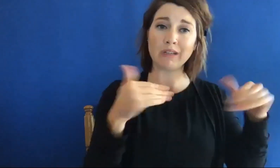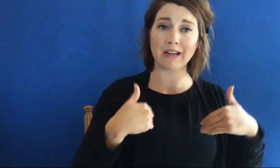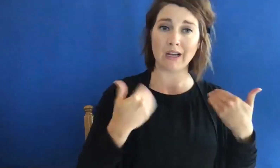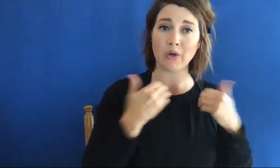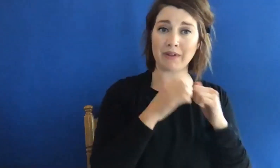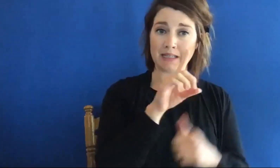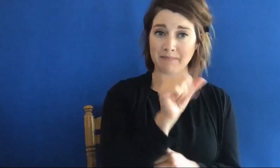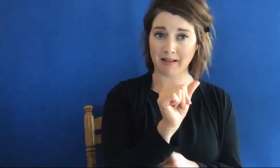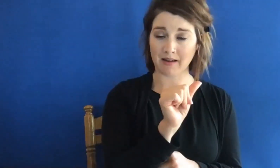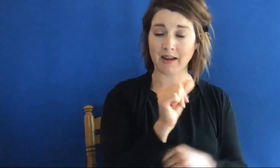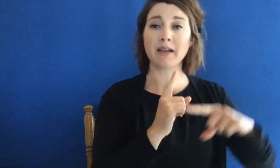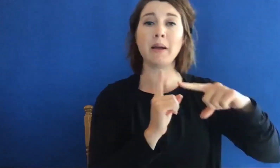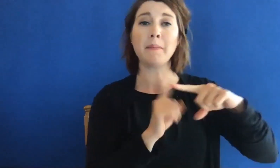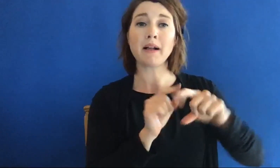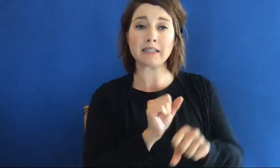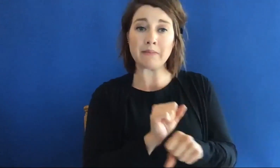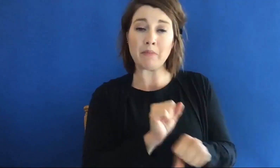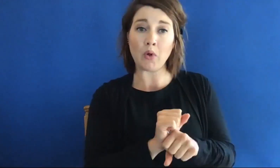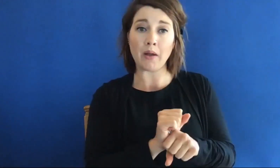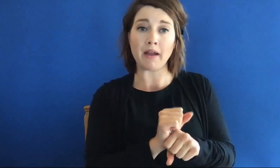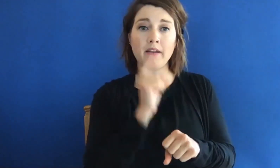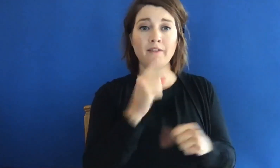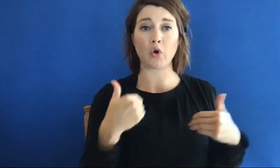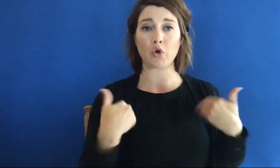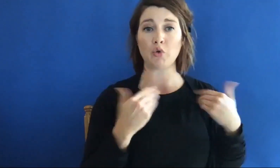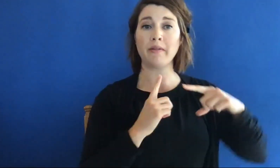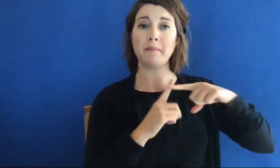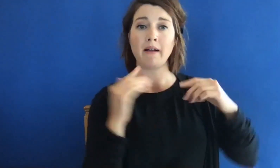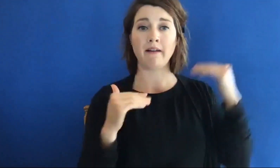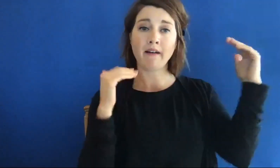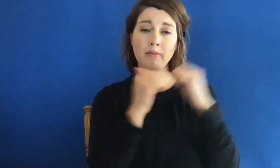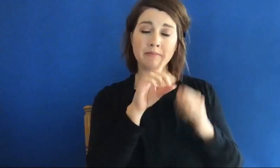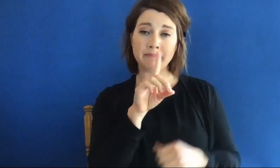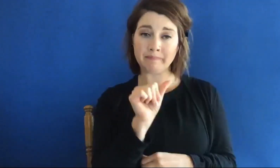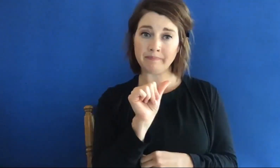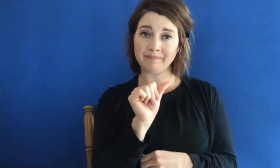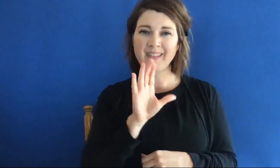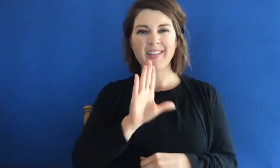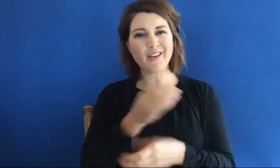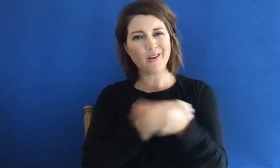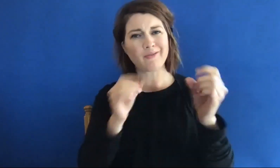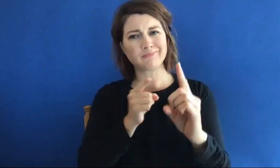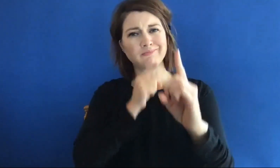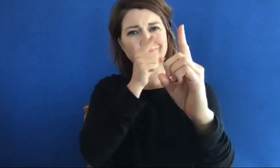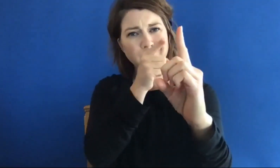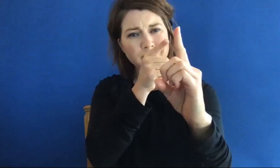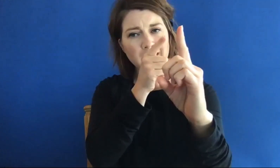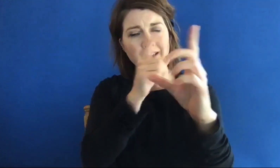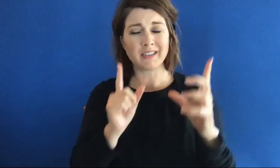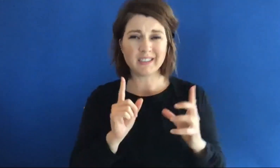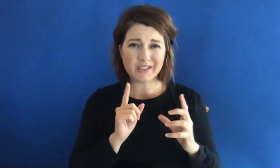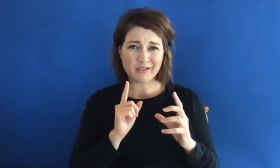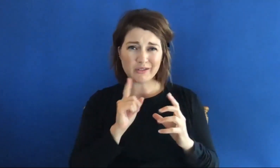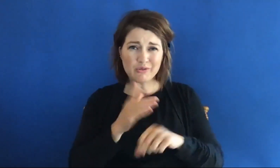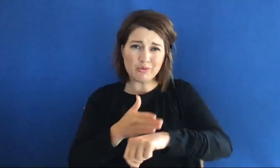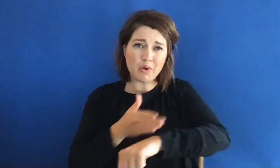as employment for youth and adults with disabilities. The mission of his office is to improve early childhood,